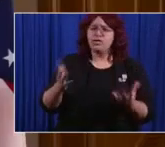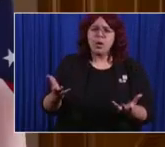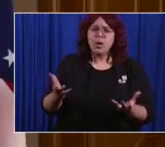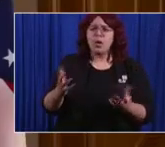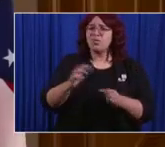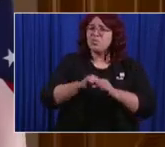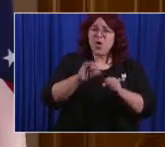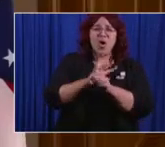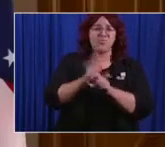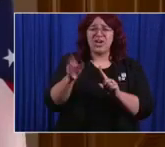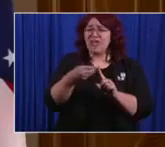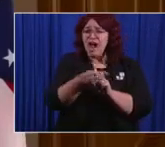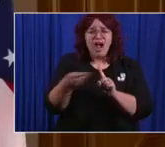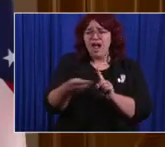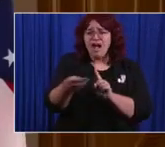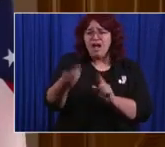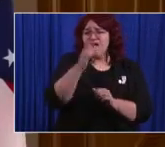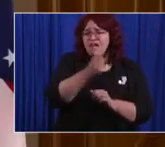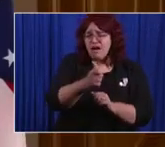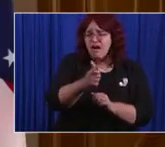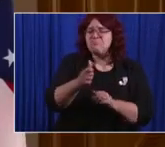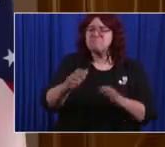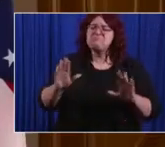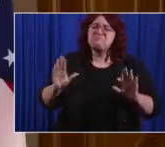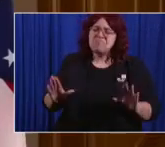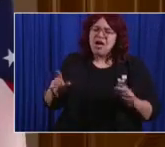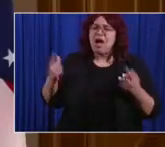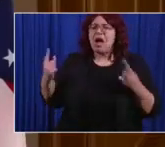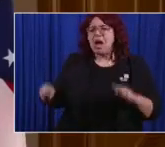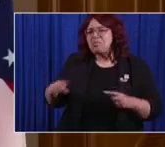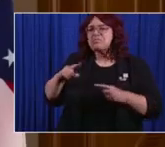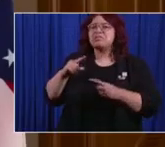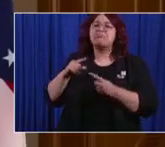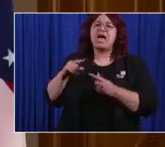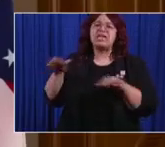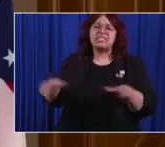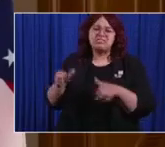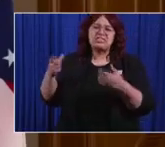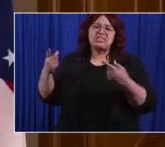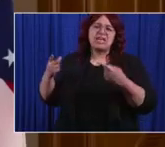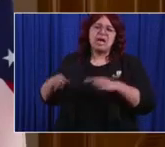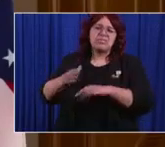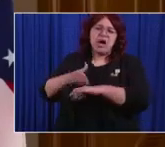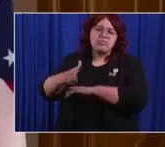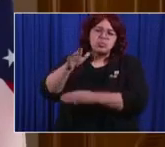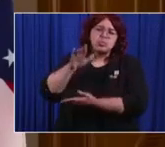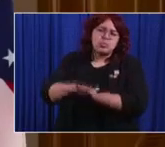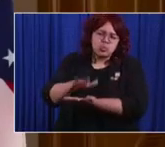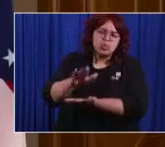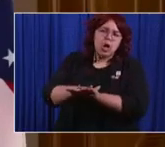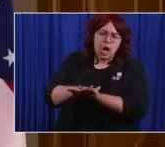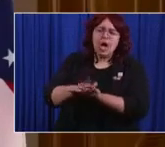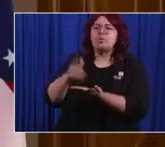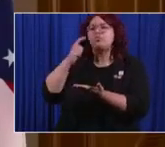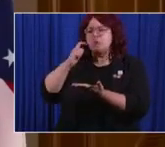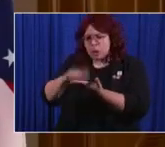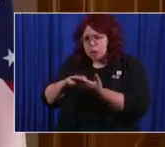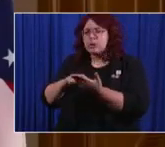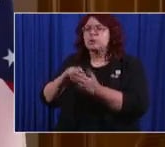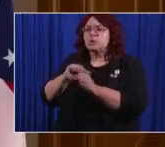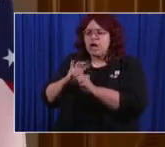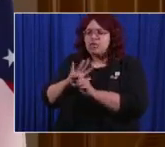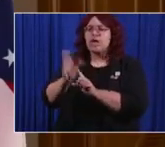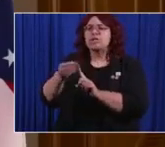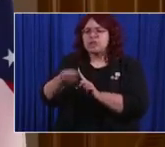from outside, but, when kids are in a classroom, they just don't spread it. So we would like for them to finish up,